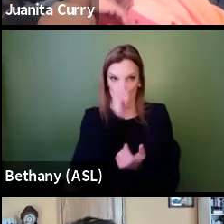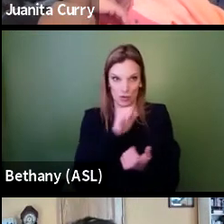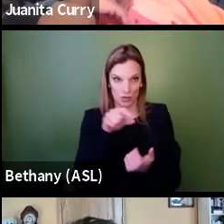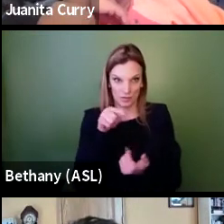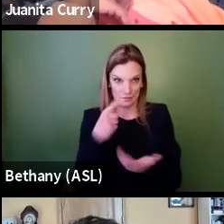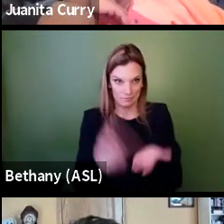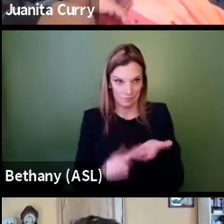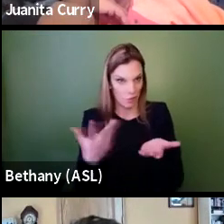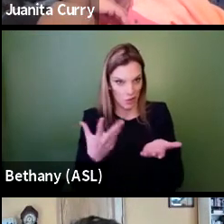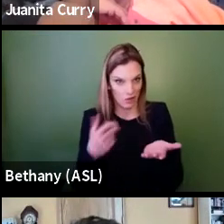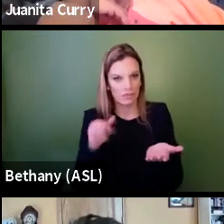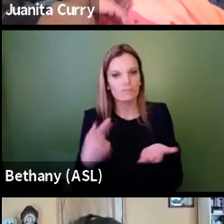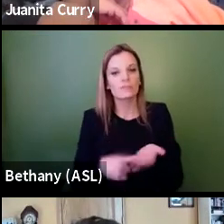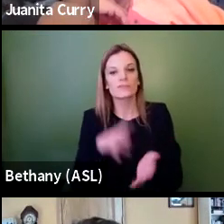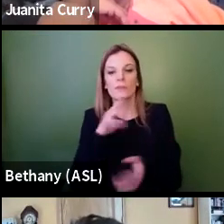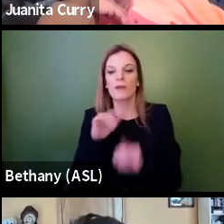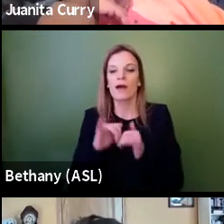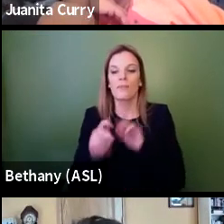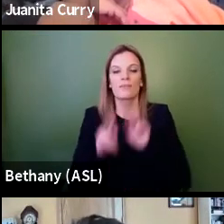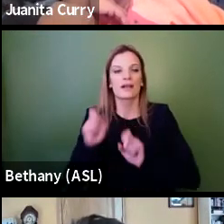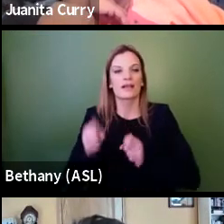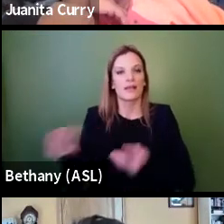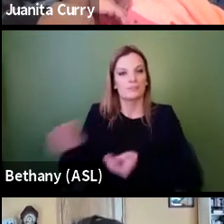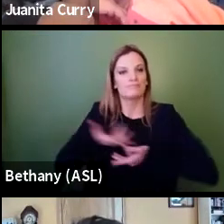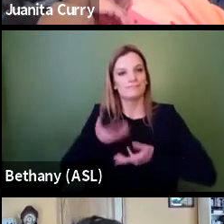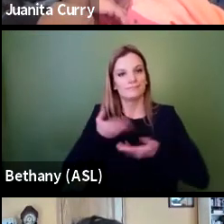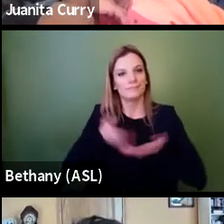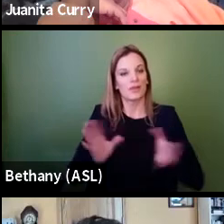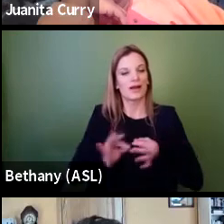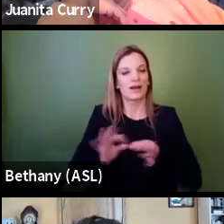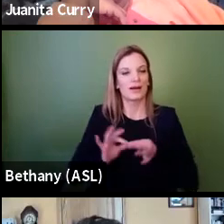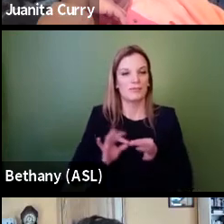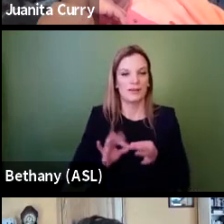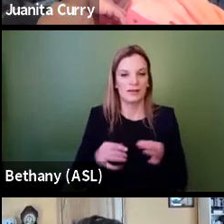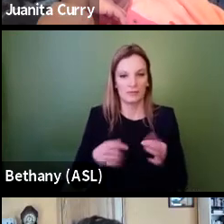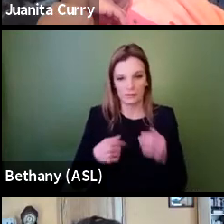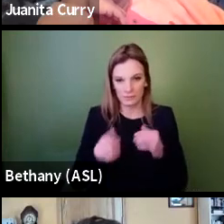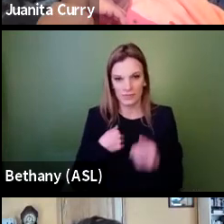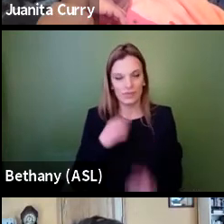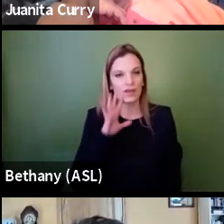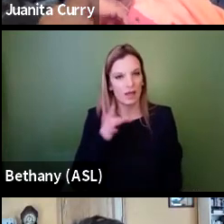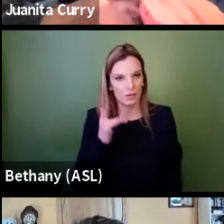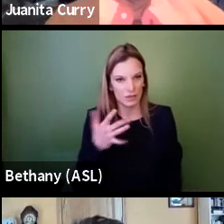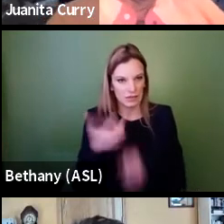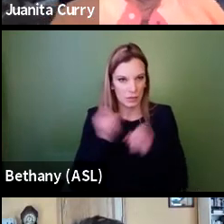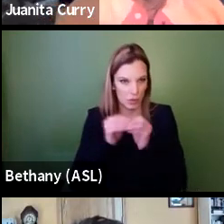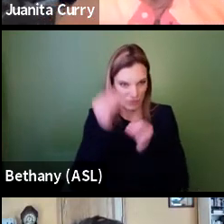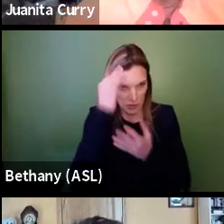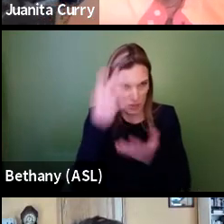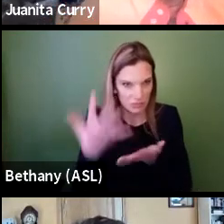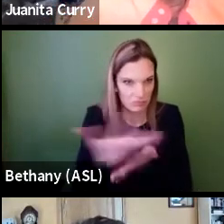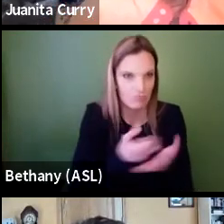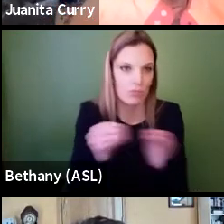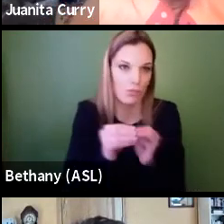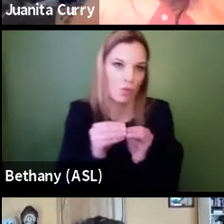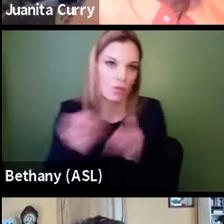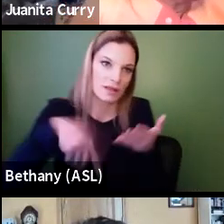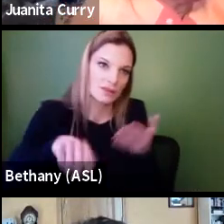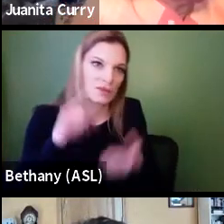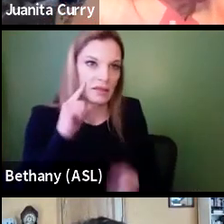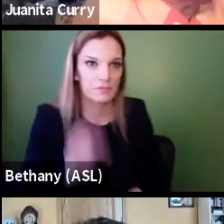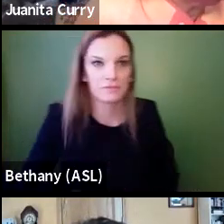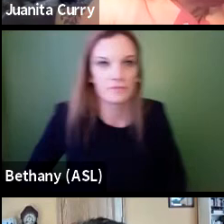in providing public comment to us. So I will get further information on that next week. And